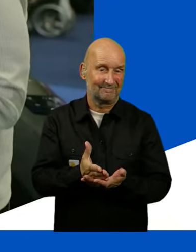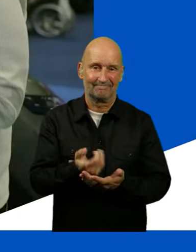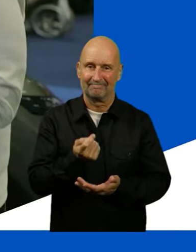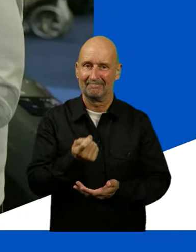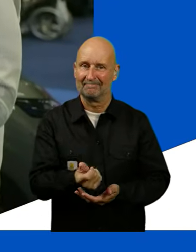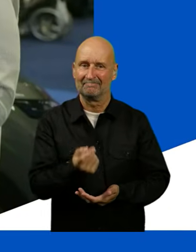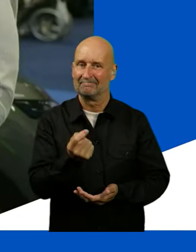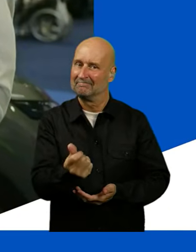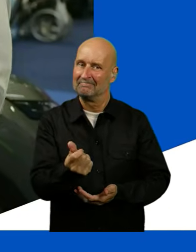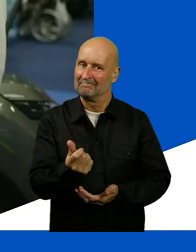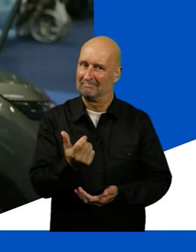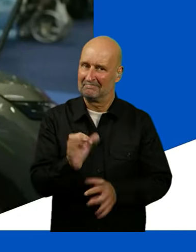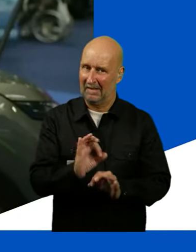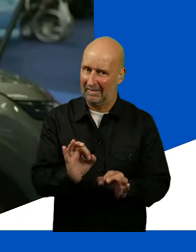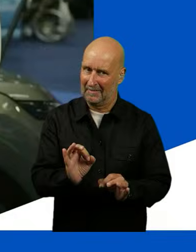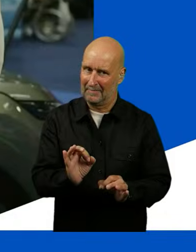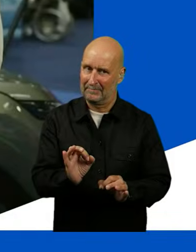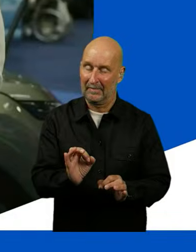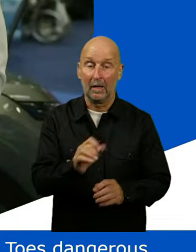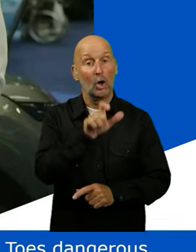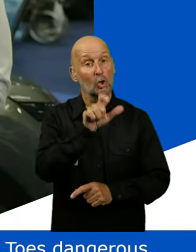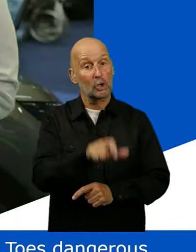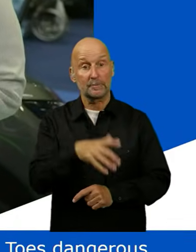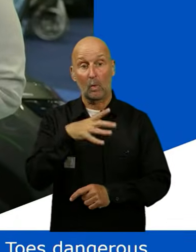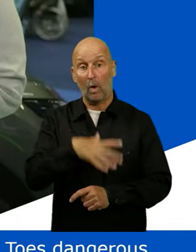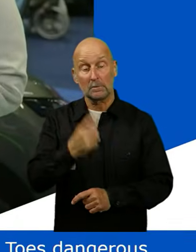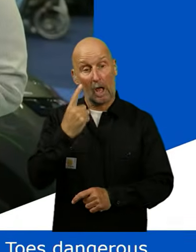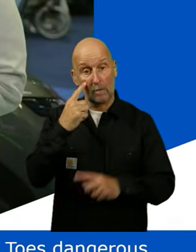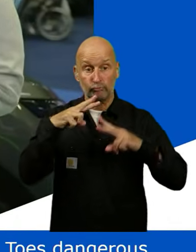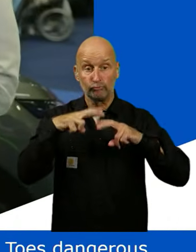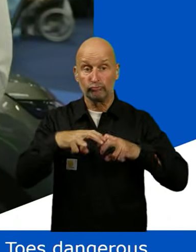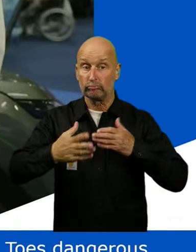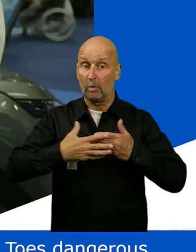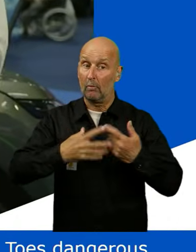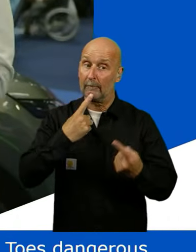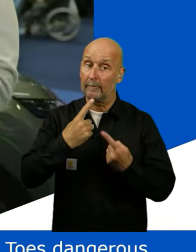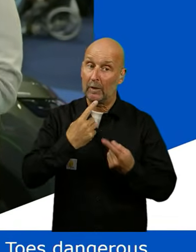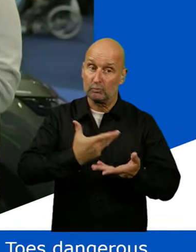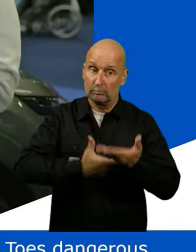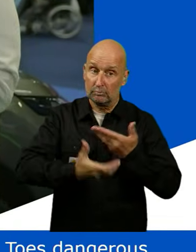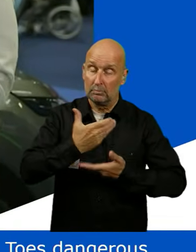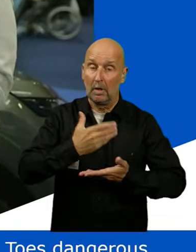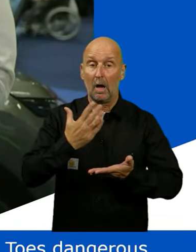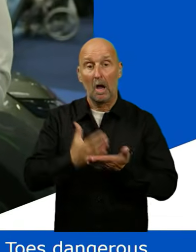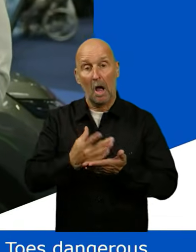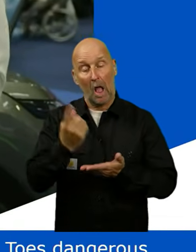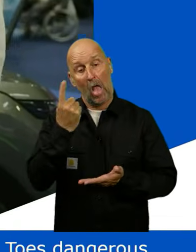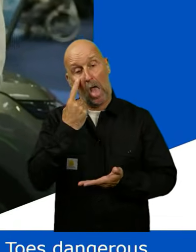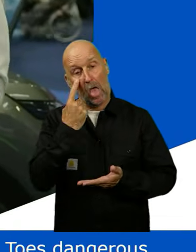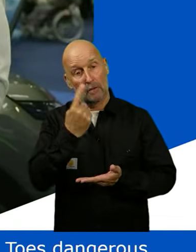not something that exists. So if our customer did want to find out a bit more information, or they just want to do a little bit more